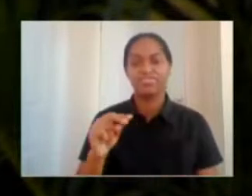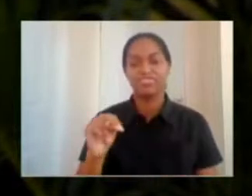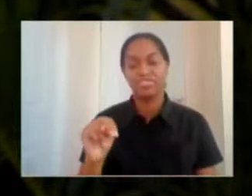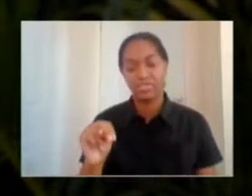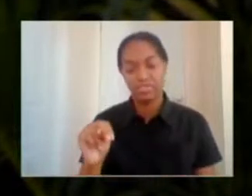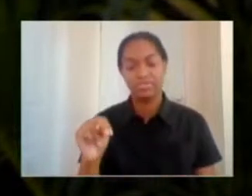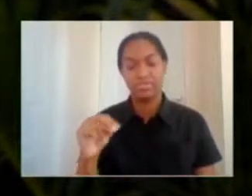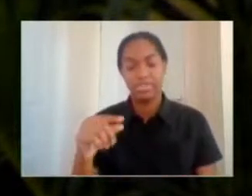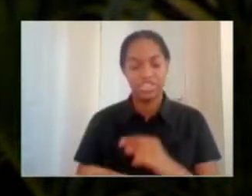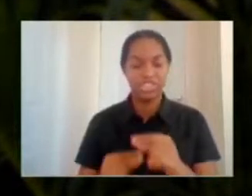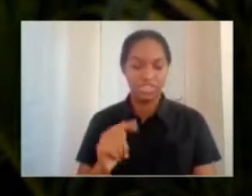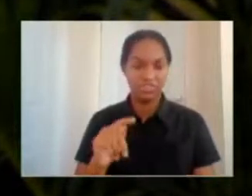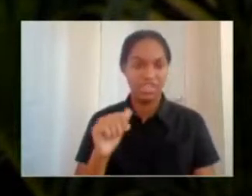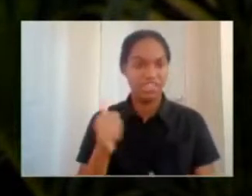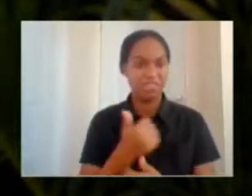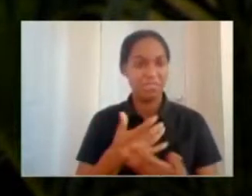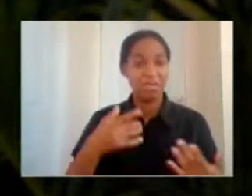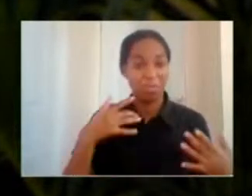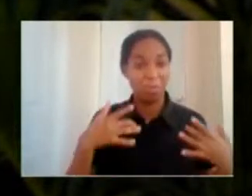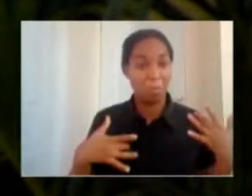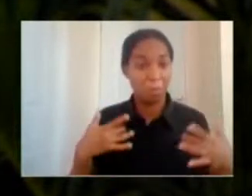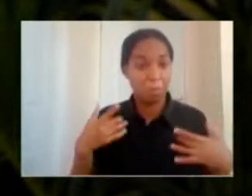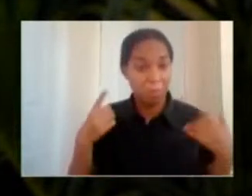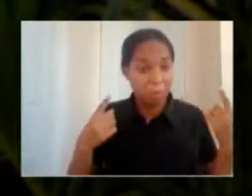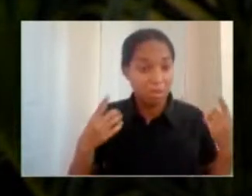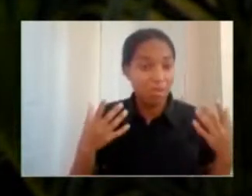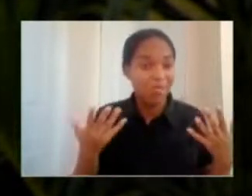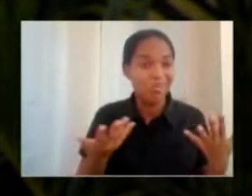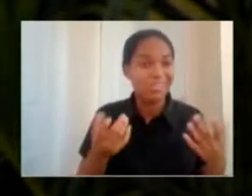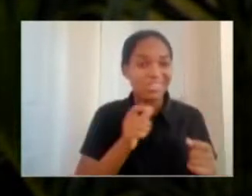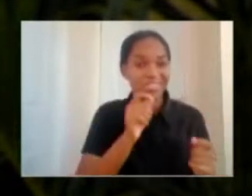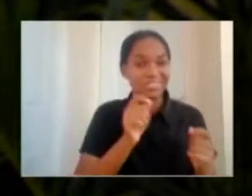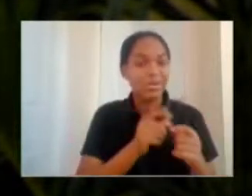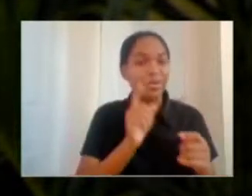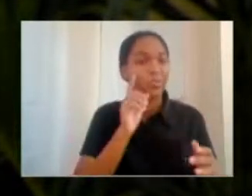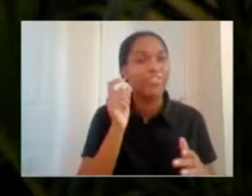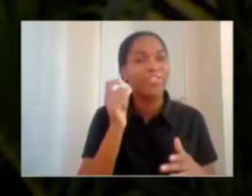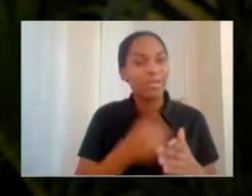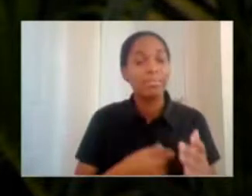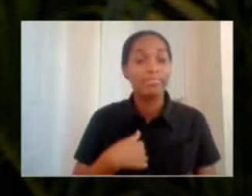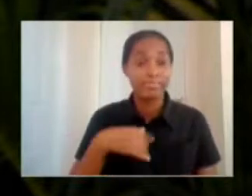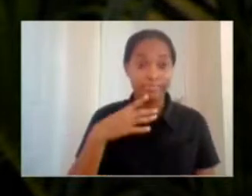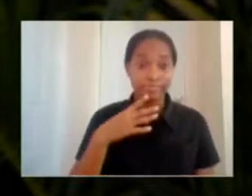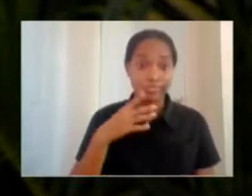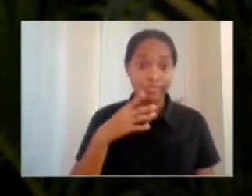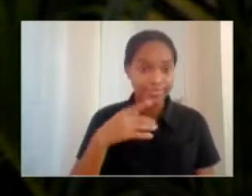concerned about it. Exactly what this is going to cost. And I will tell you that